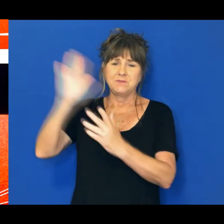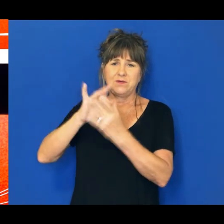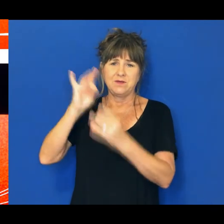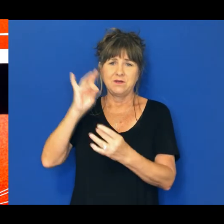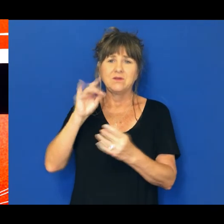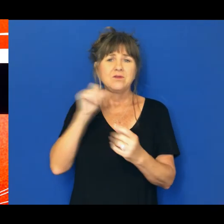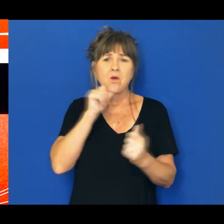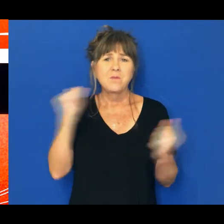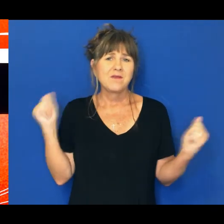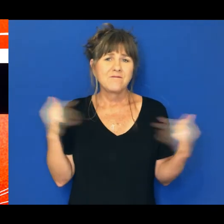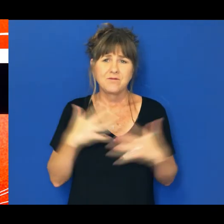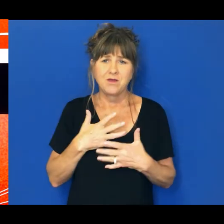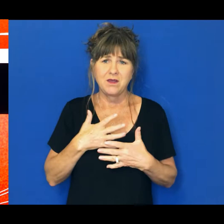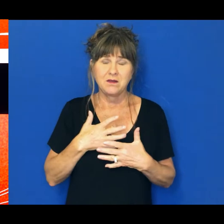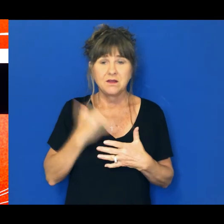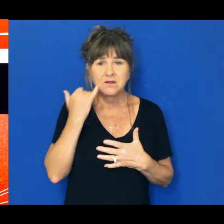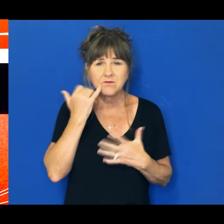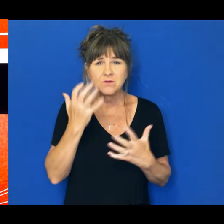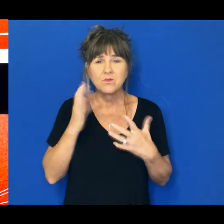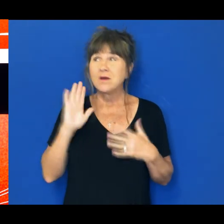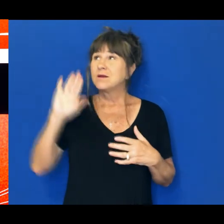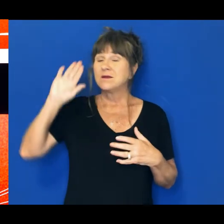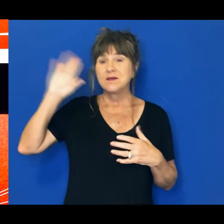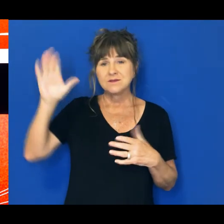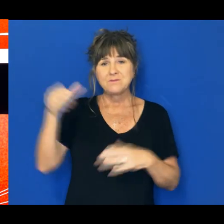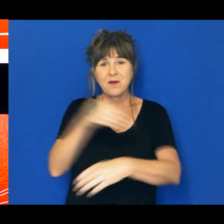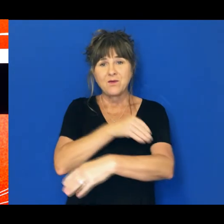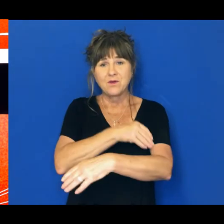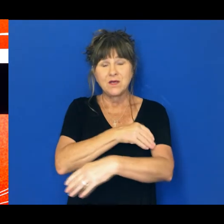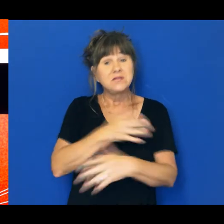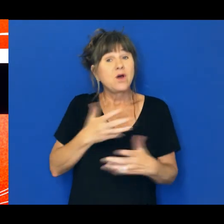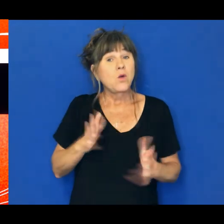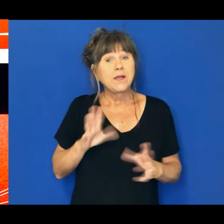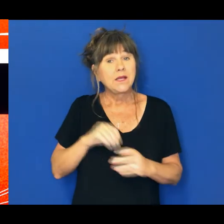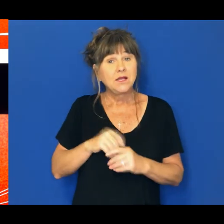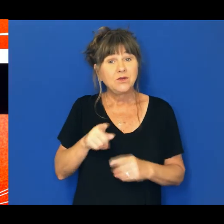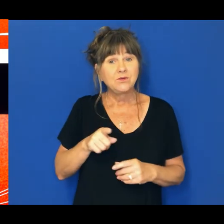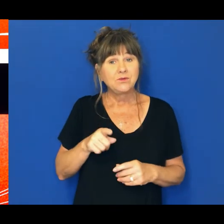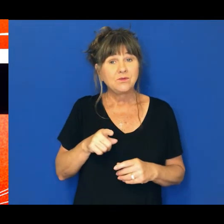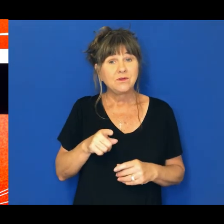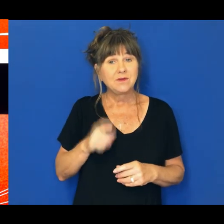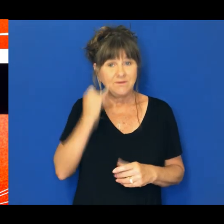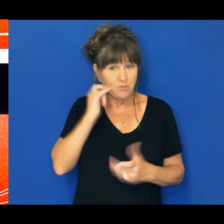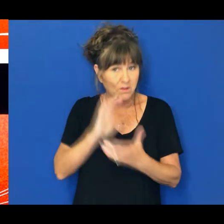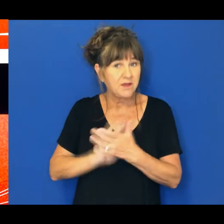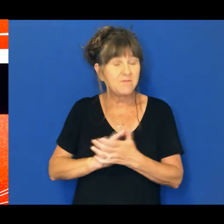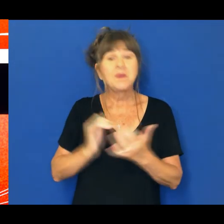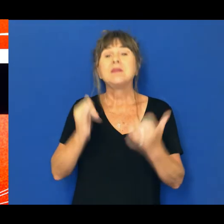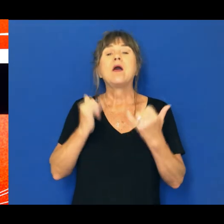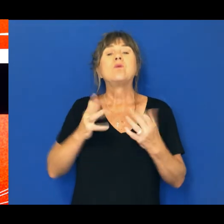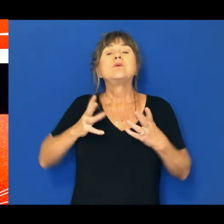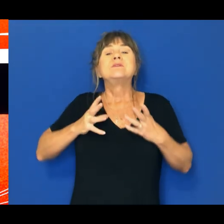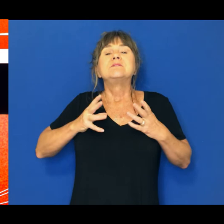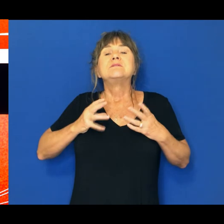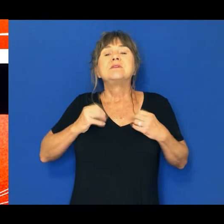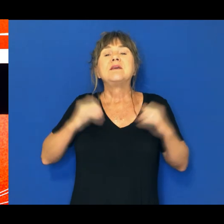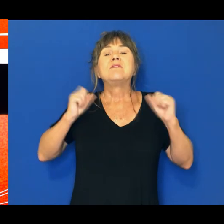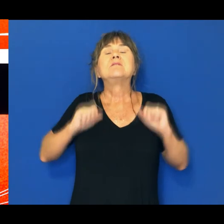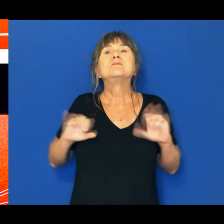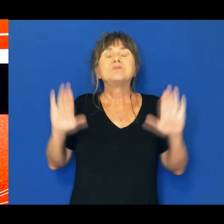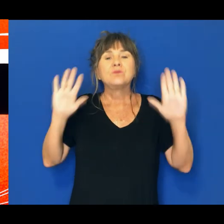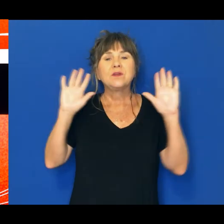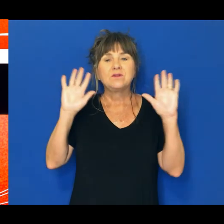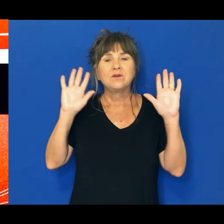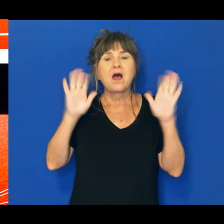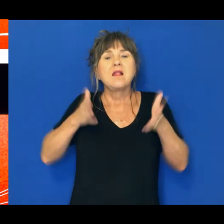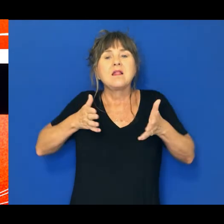afraid. And so if you want His power today, He's in you already if you believe. But surrender to His power and let